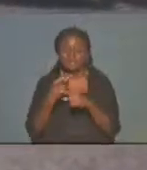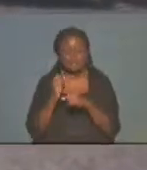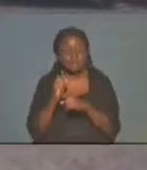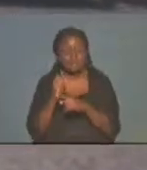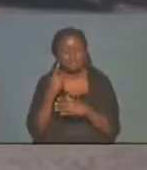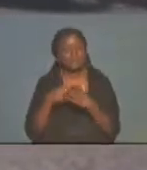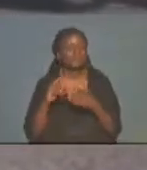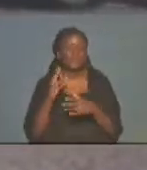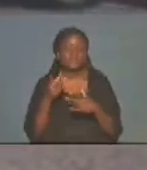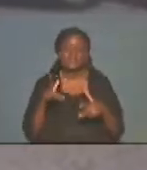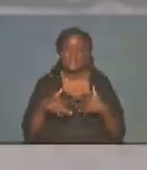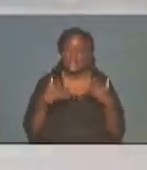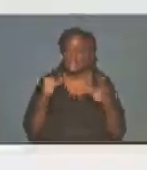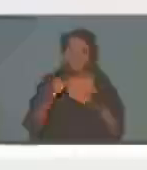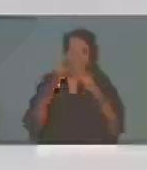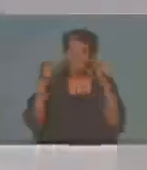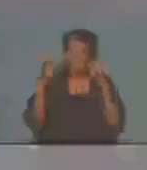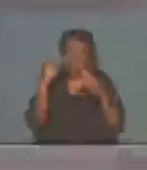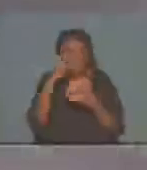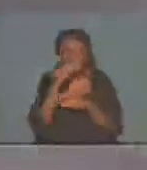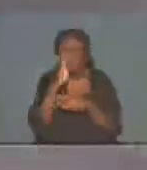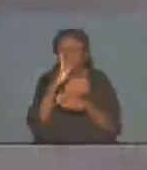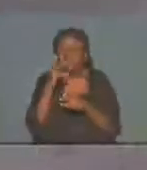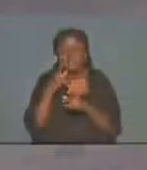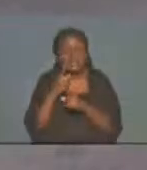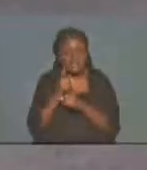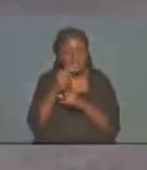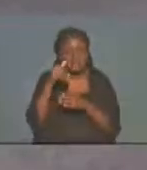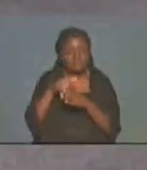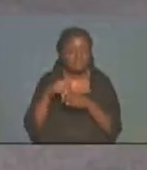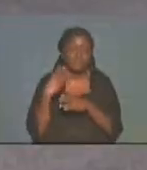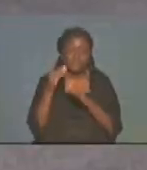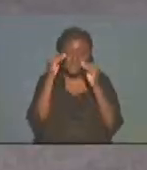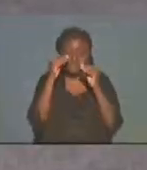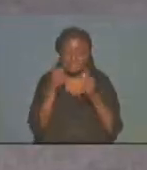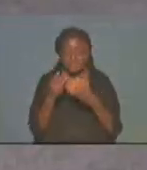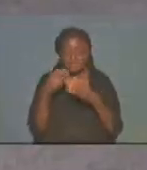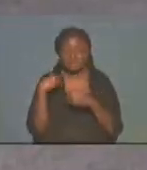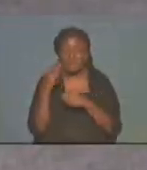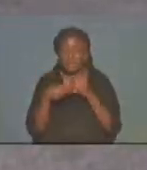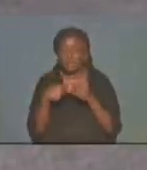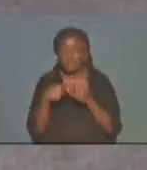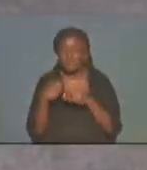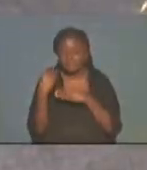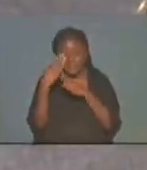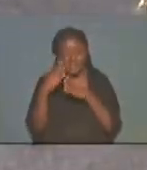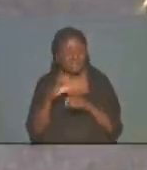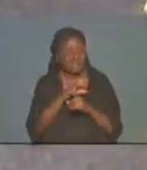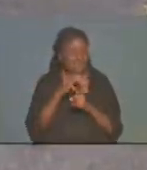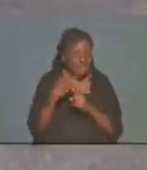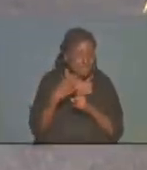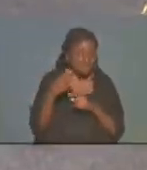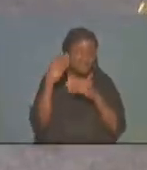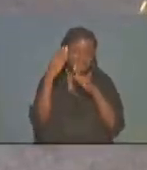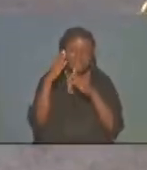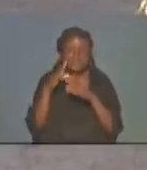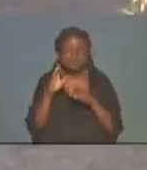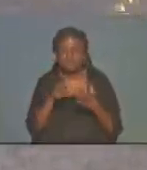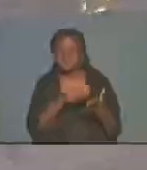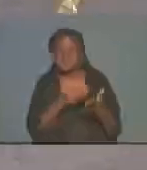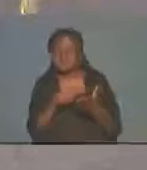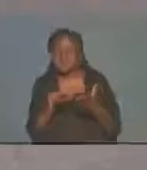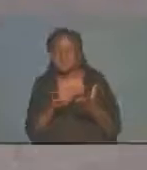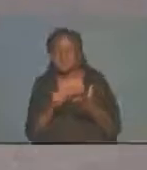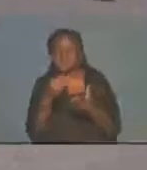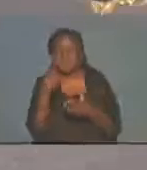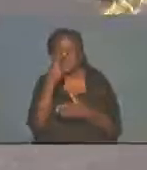is for them to be directly involved. And we teach a lot about our Bahamian culture, our Bahamian music, and because it would help